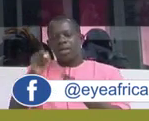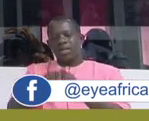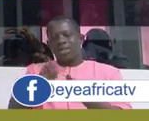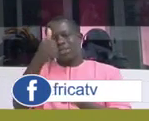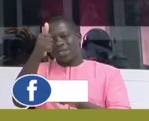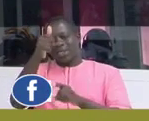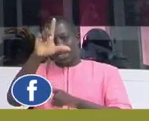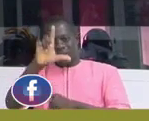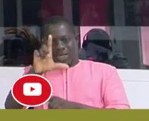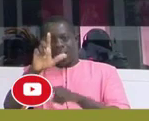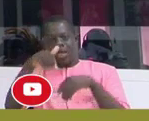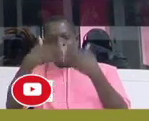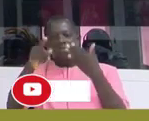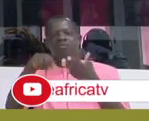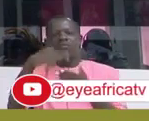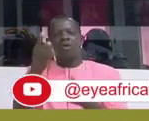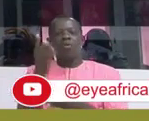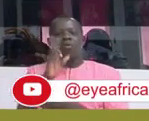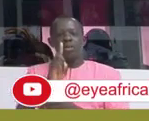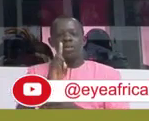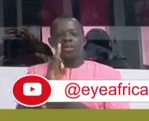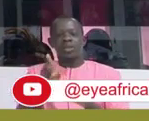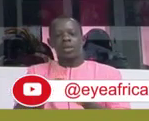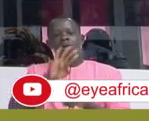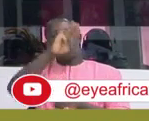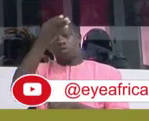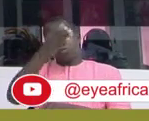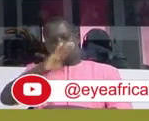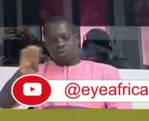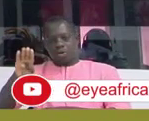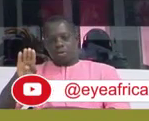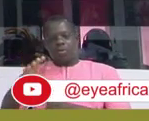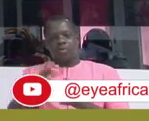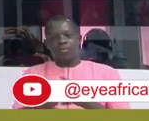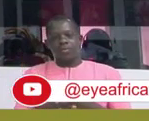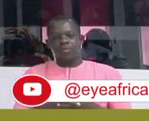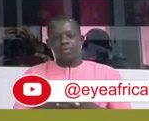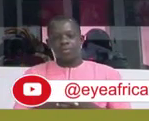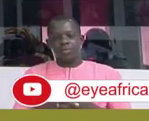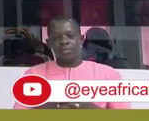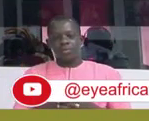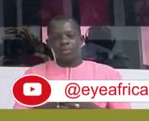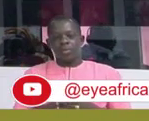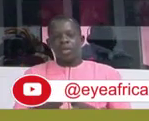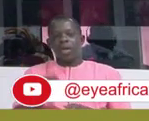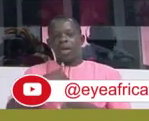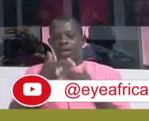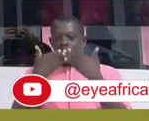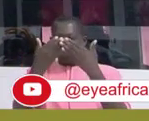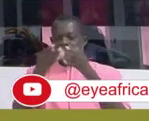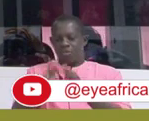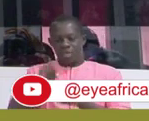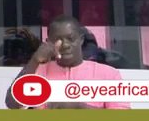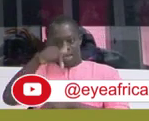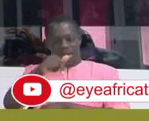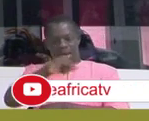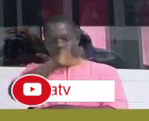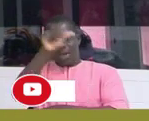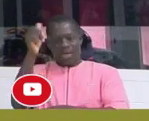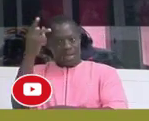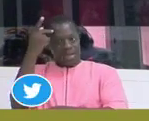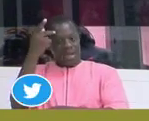caterpillar I'll give 60 lit for the truck. I said to him, "Here